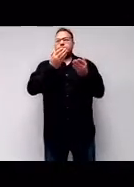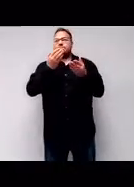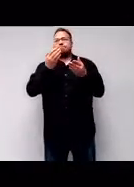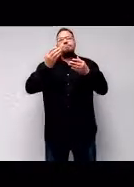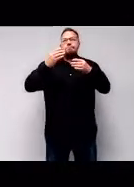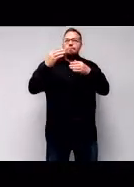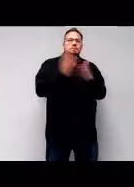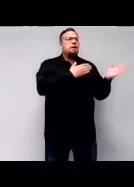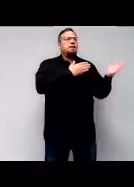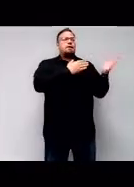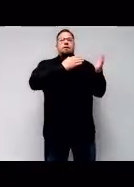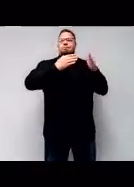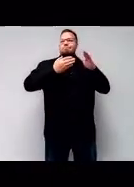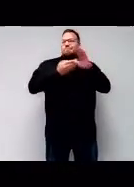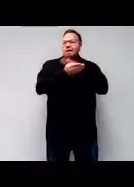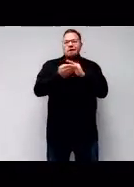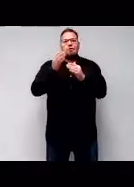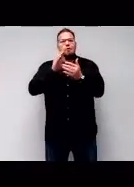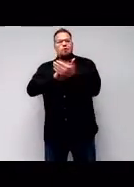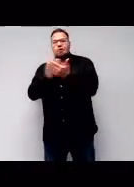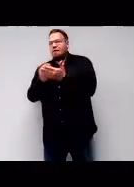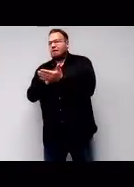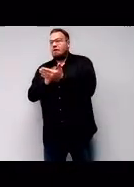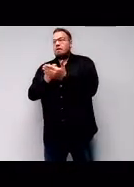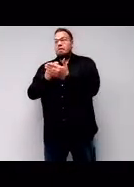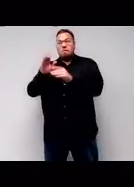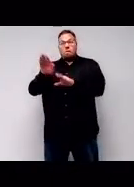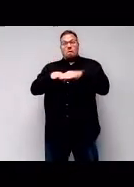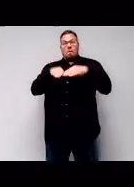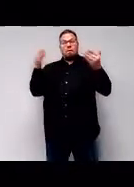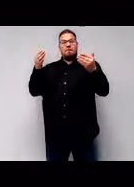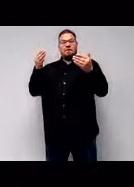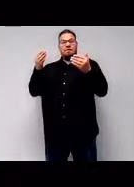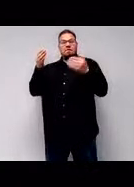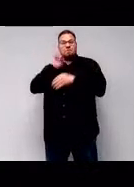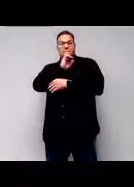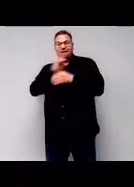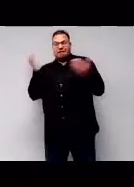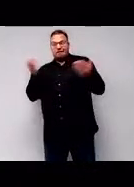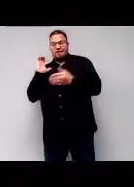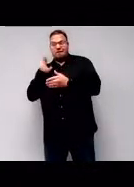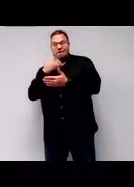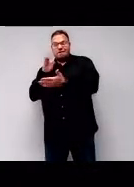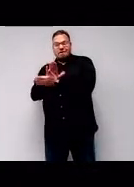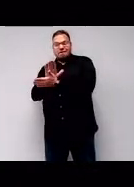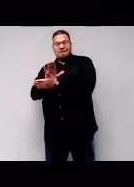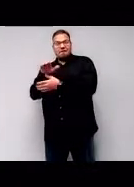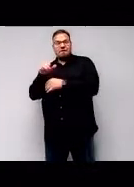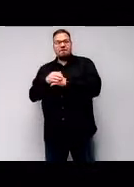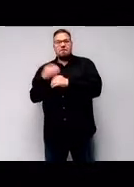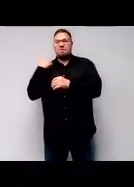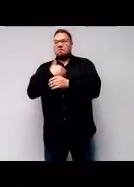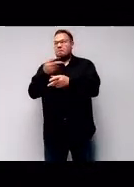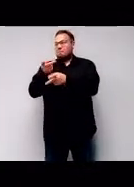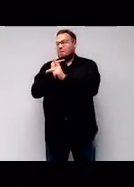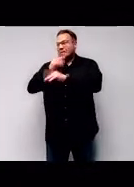cooking. They will be opening a cafe right here on our campus in just a few months. We're actually borrowing the tables from the cafe, and that's what you're seated at